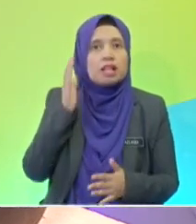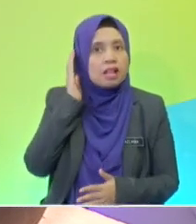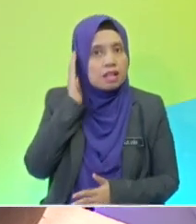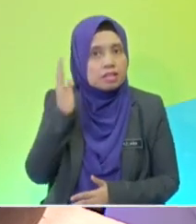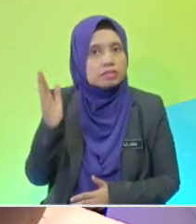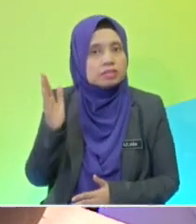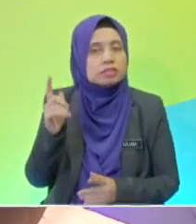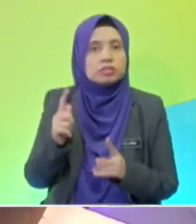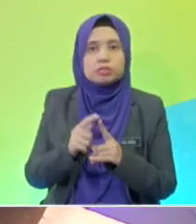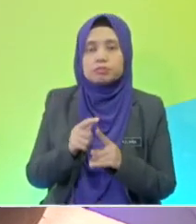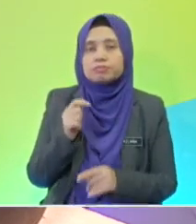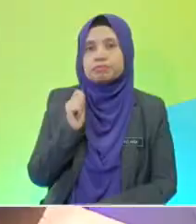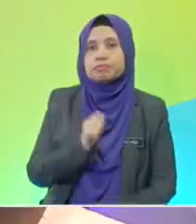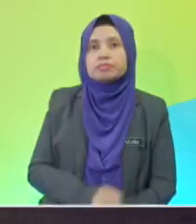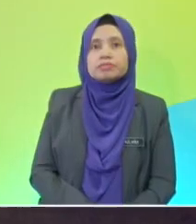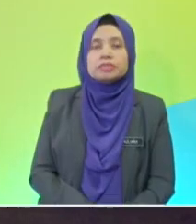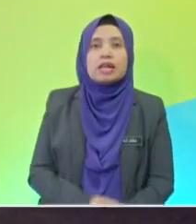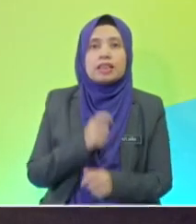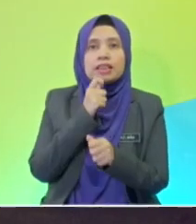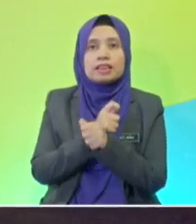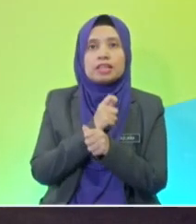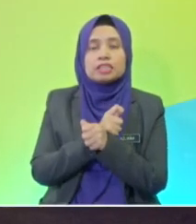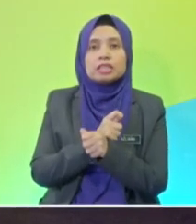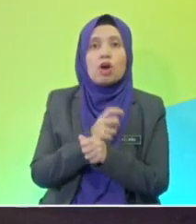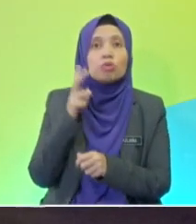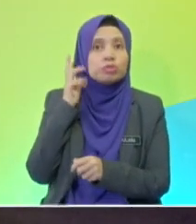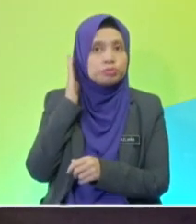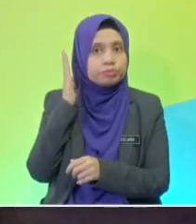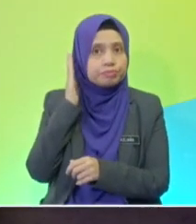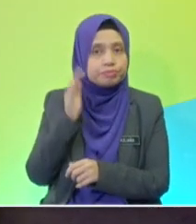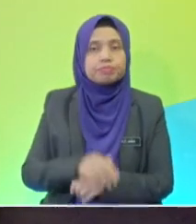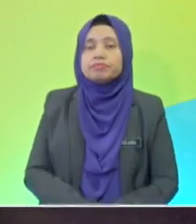the task. So let's listen to the to audio. the audio, yes. Alright.